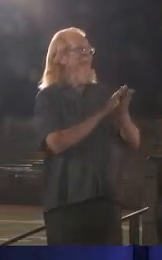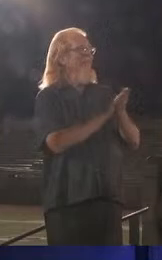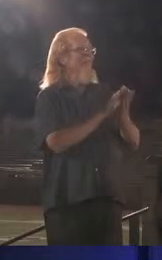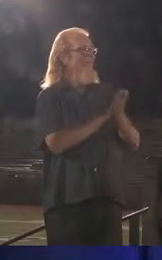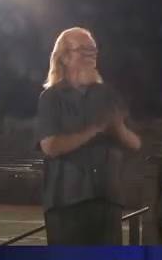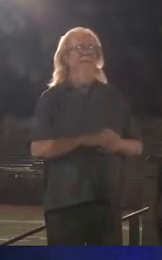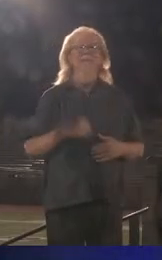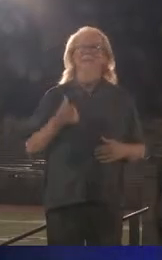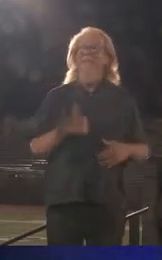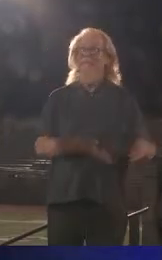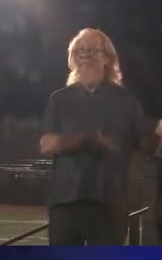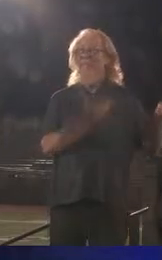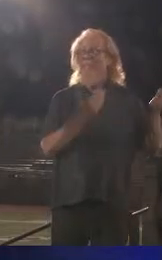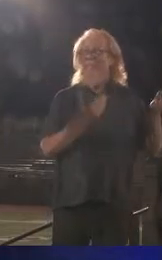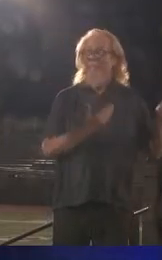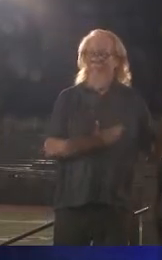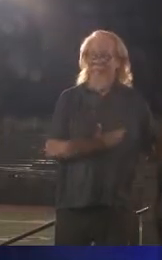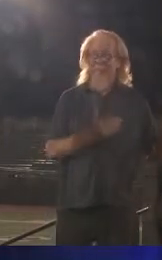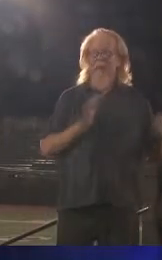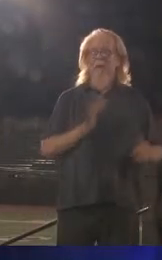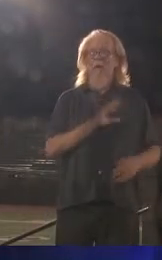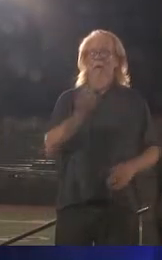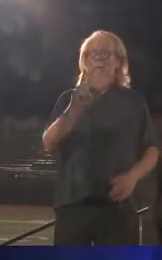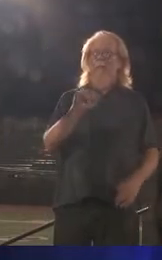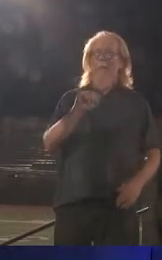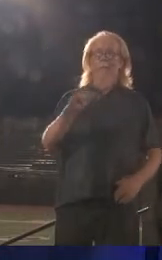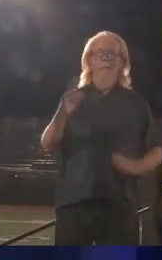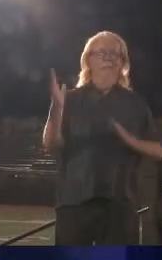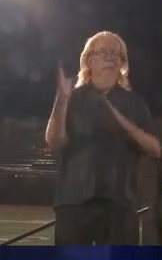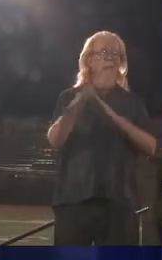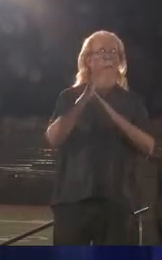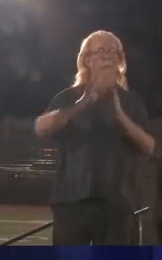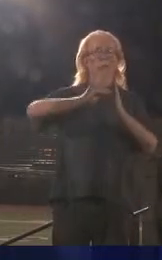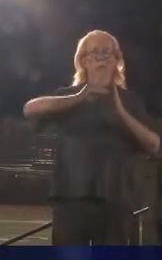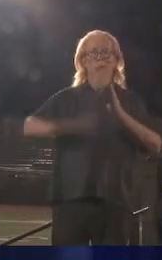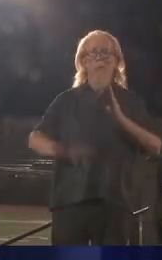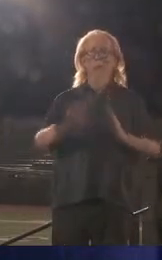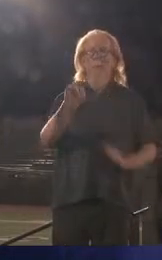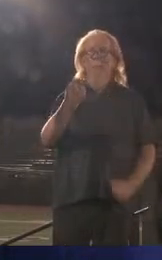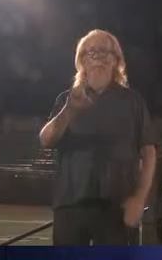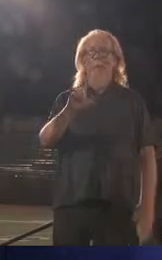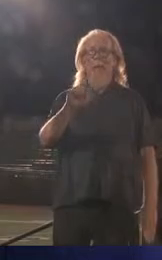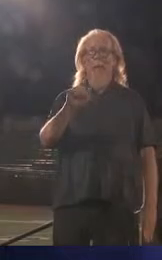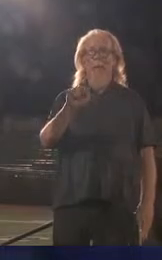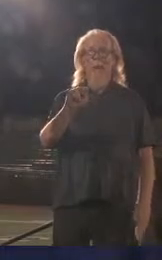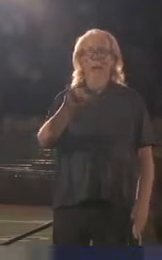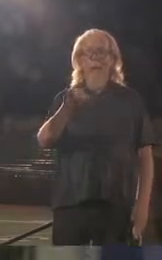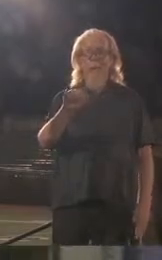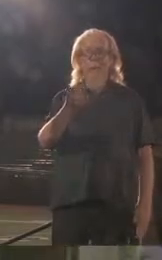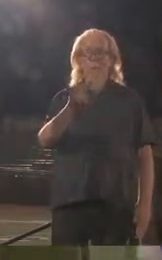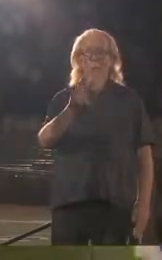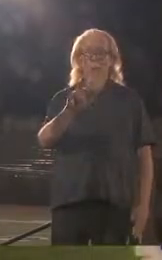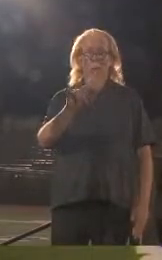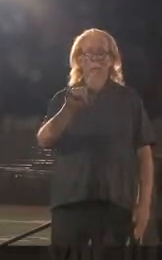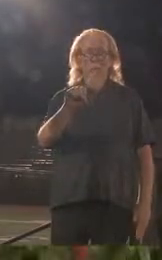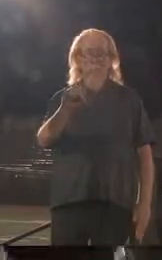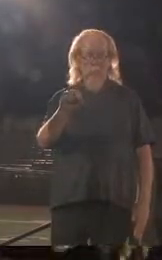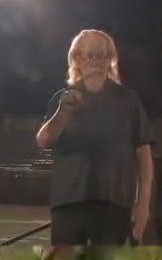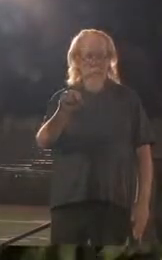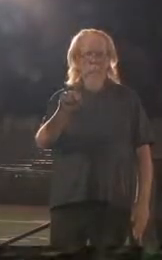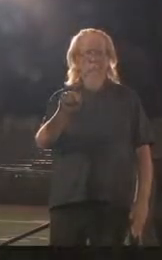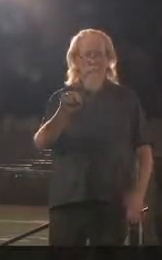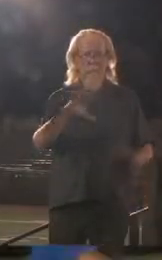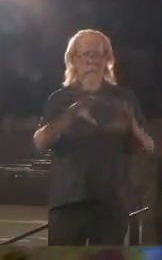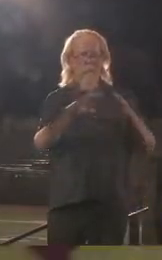I present to you our valedictorian, Nalania Wilson, for the class of 2023.